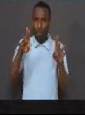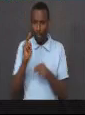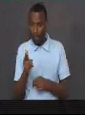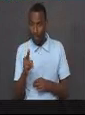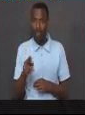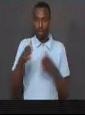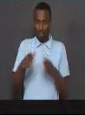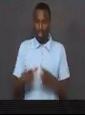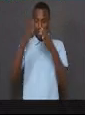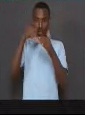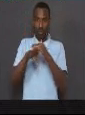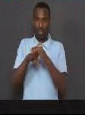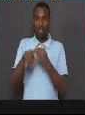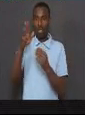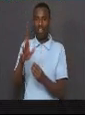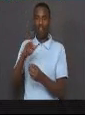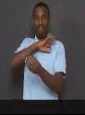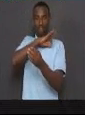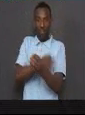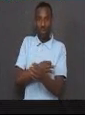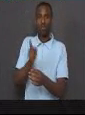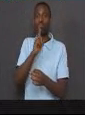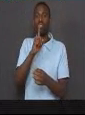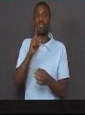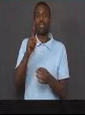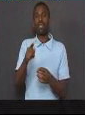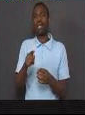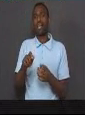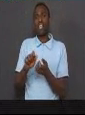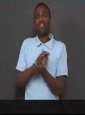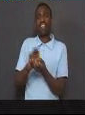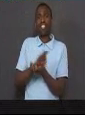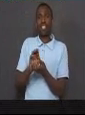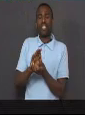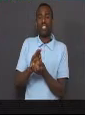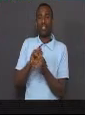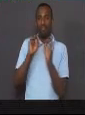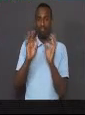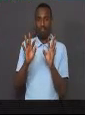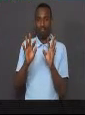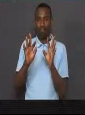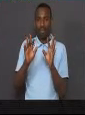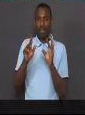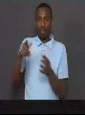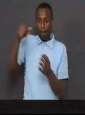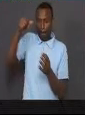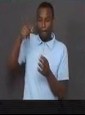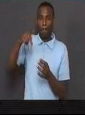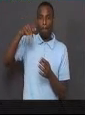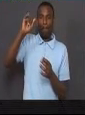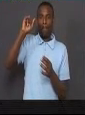a cylinder, forcing a frictionless piston to move a distance of